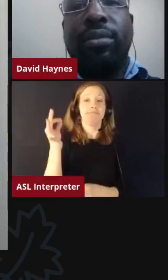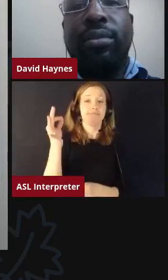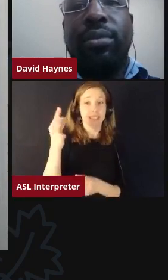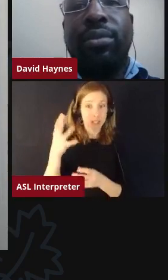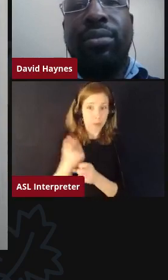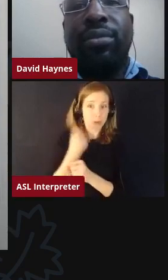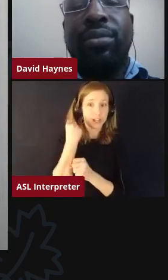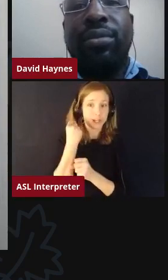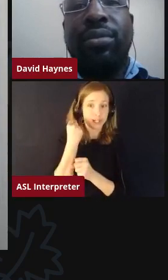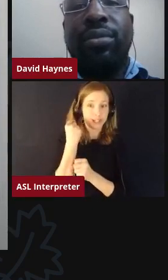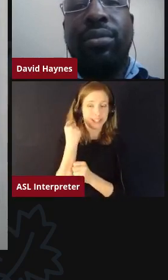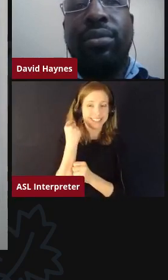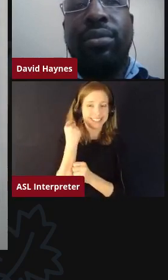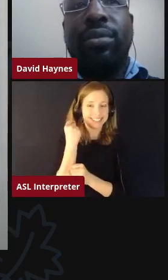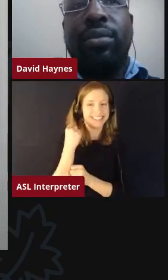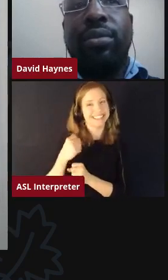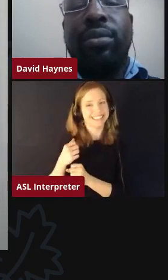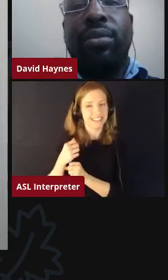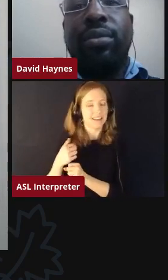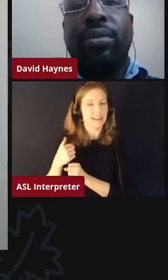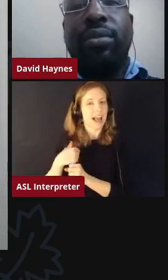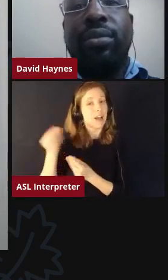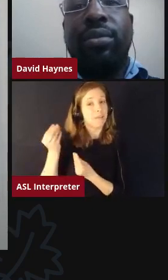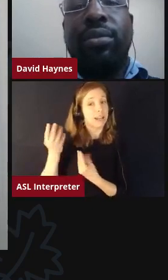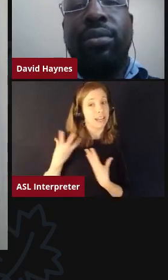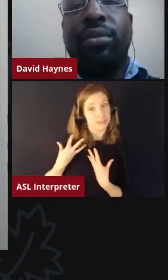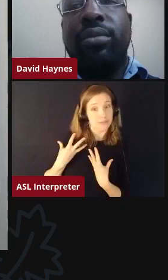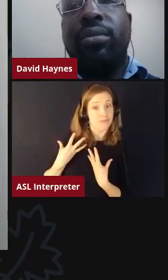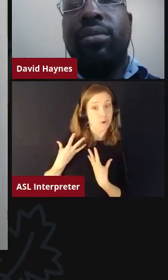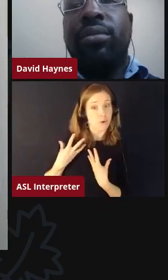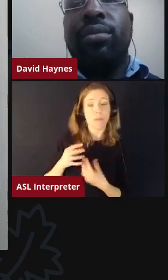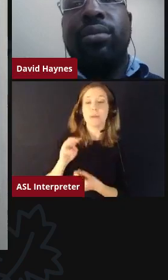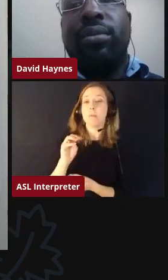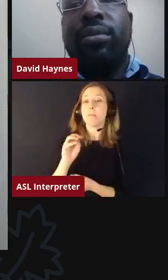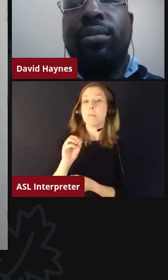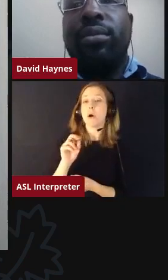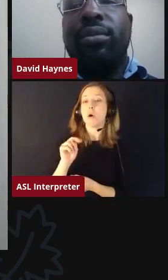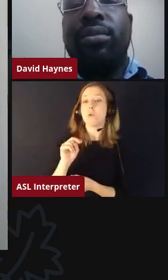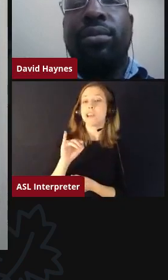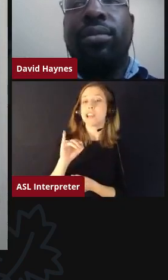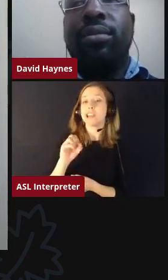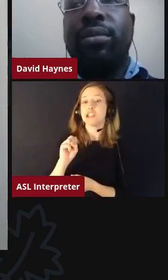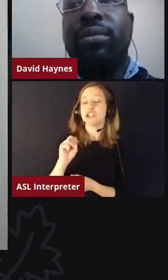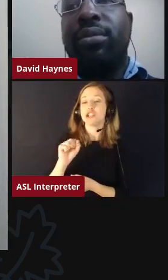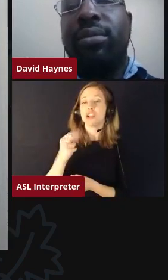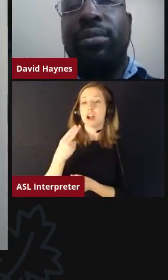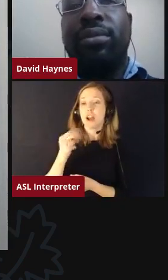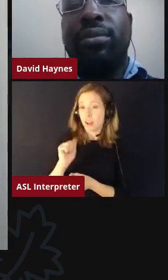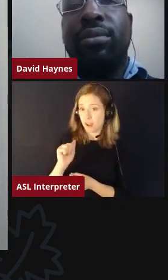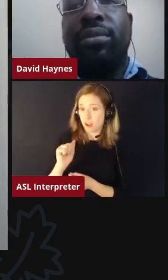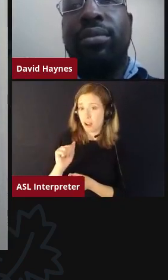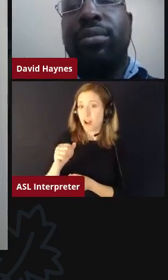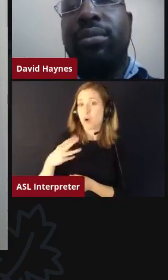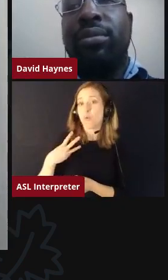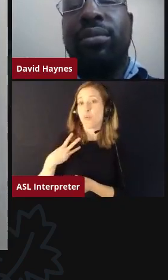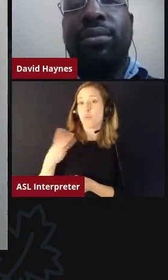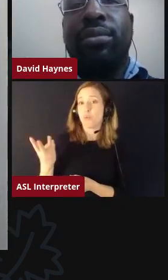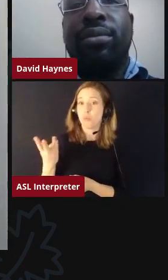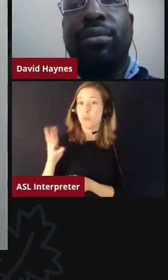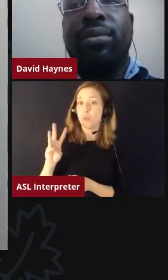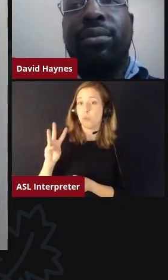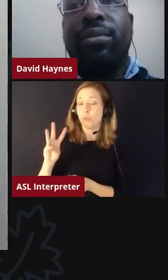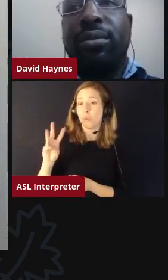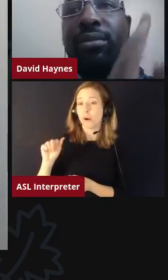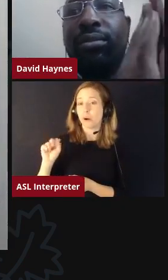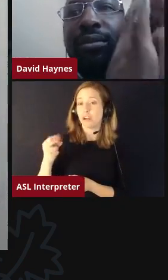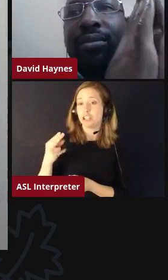reliably informed me that Monisha Washington is the winner of our $20 Amazon gift